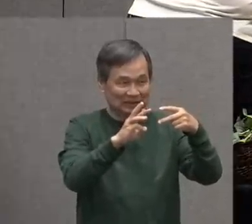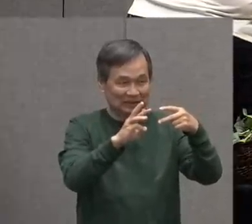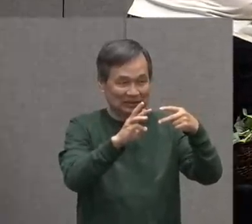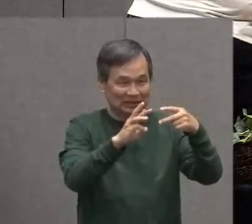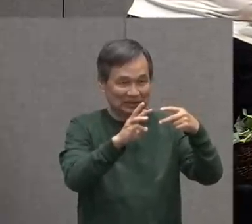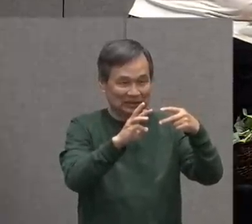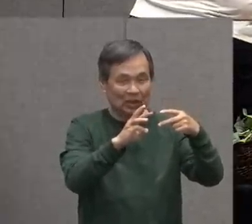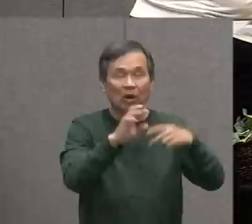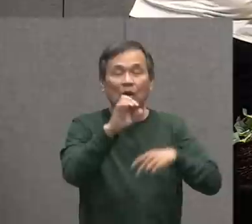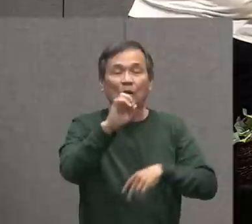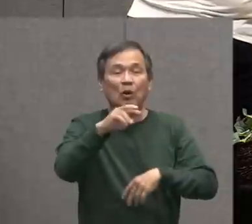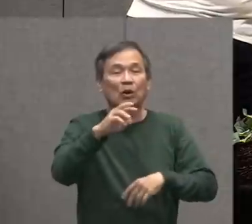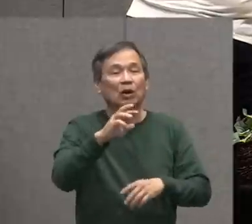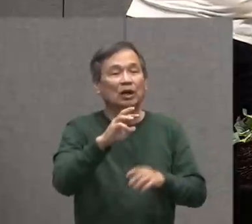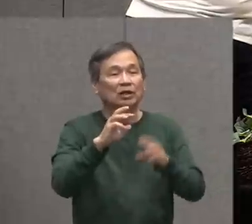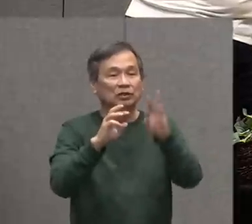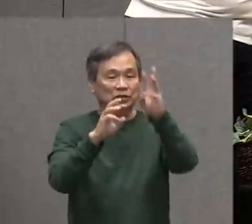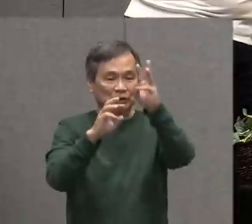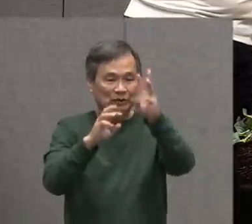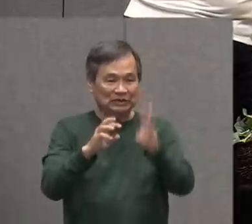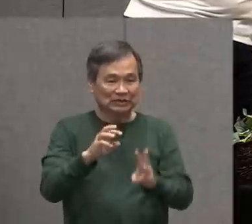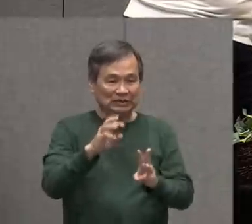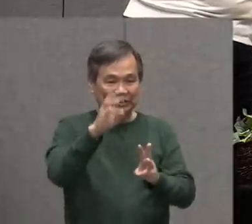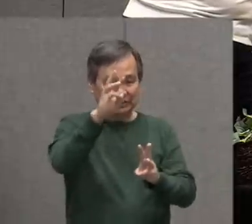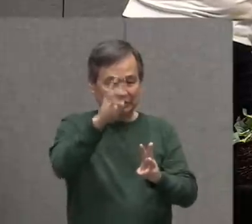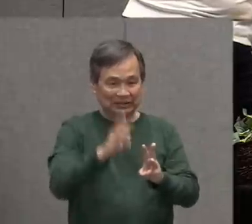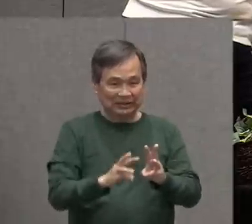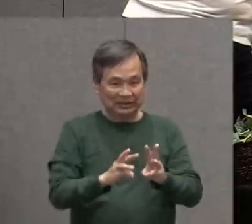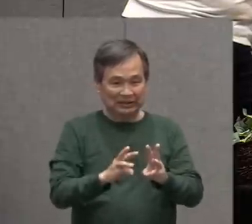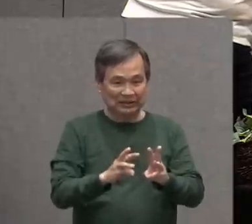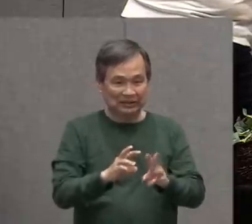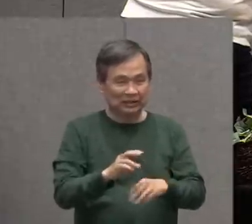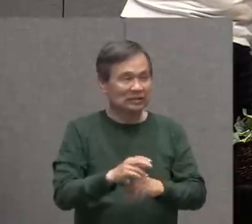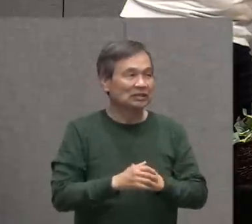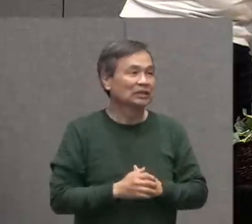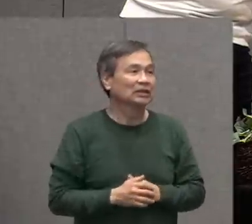do that. And while I do that, so I got to go down 6.